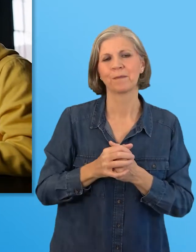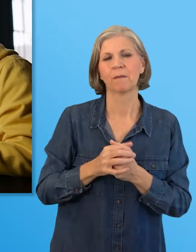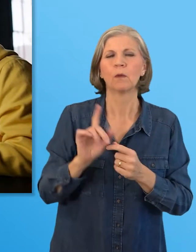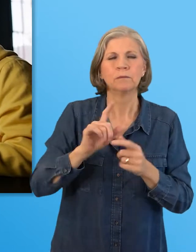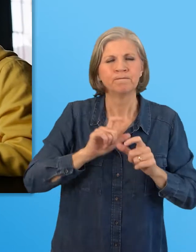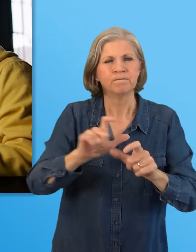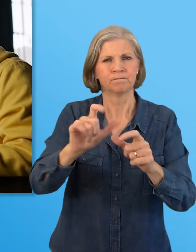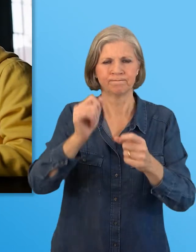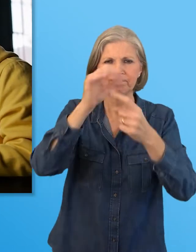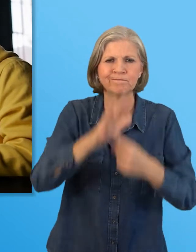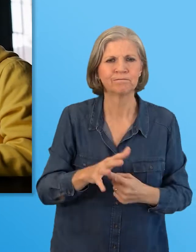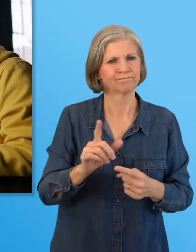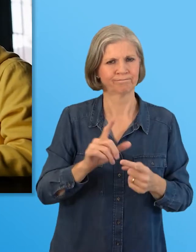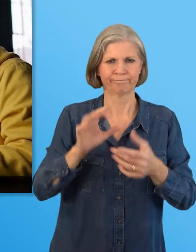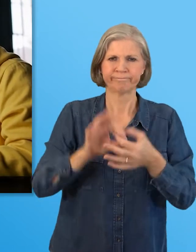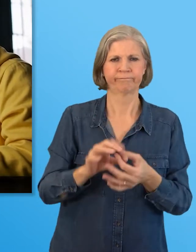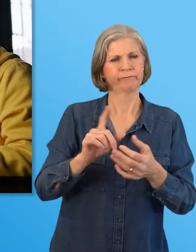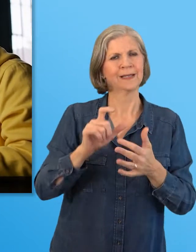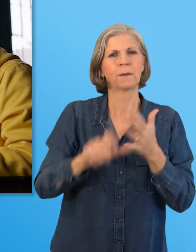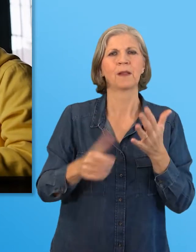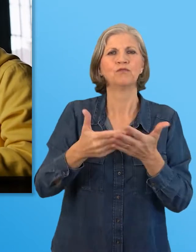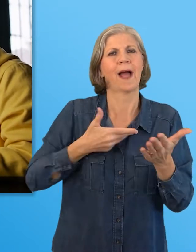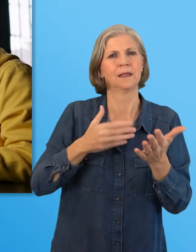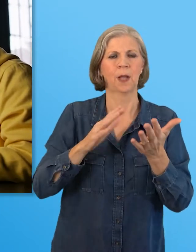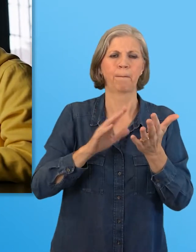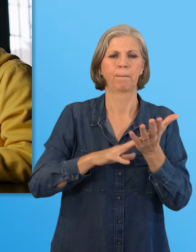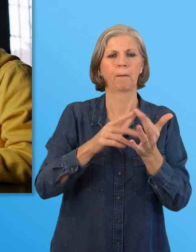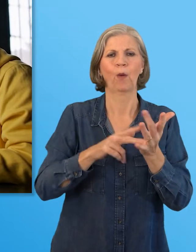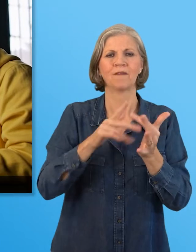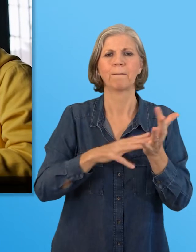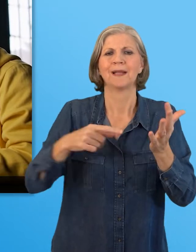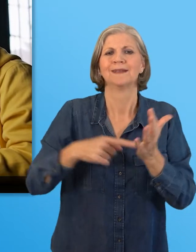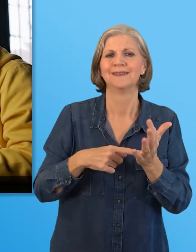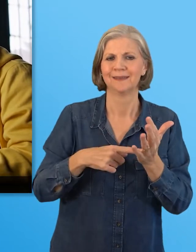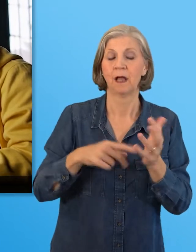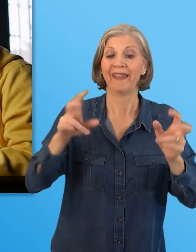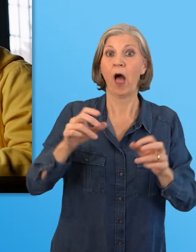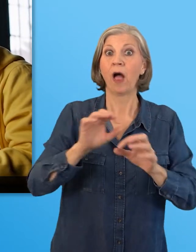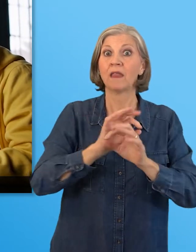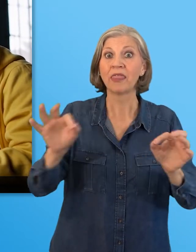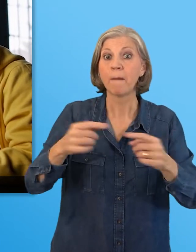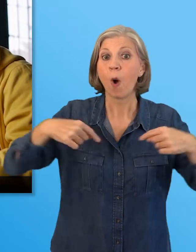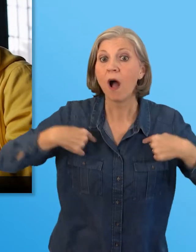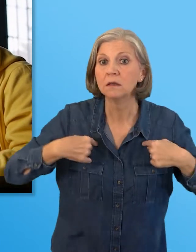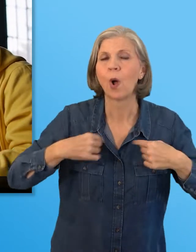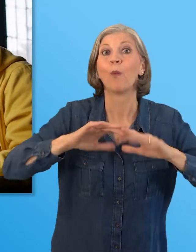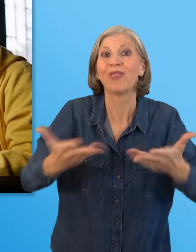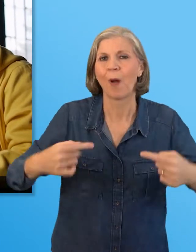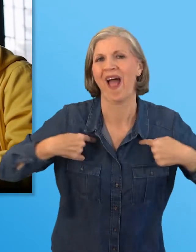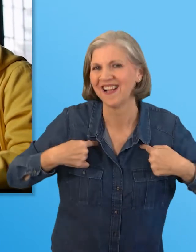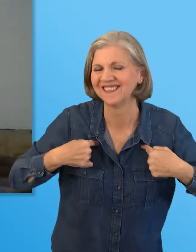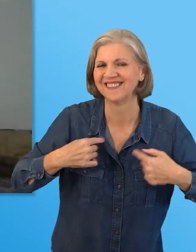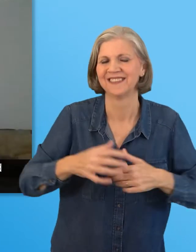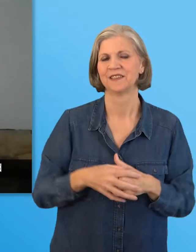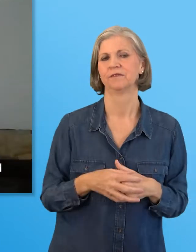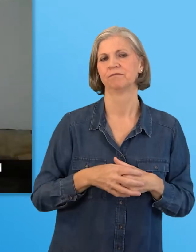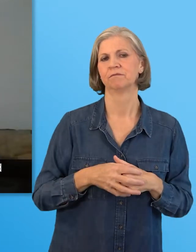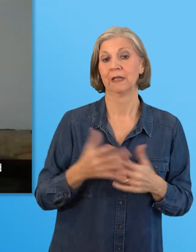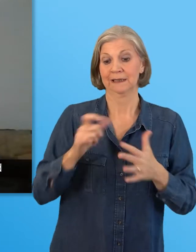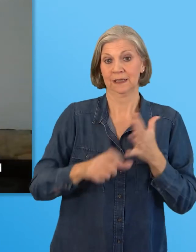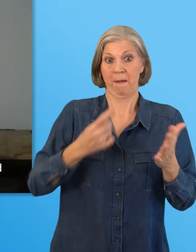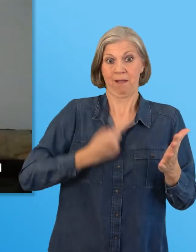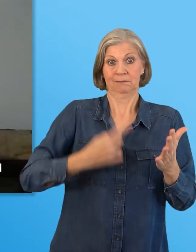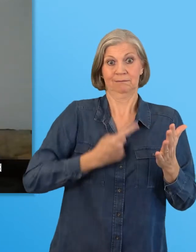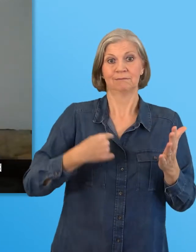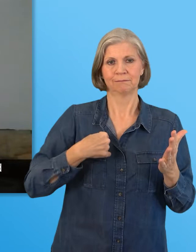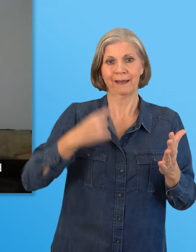keeping with the key principle of the disability rights movement: nothing about us without us. As a disabled